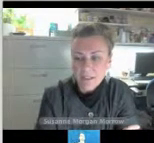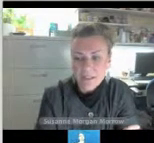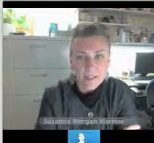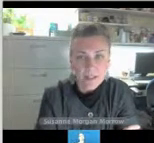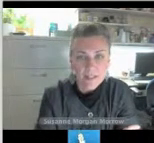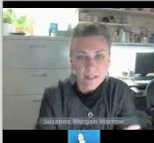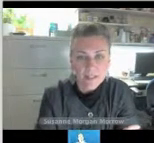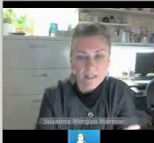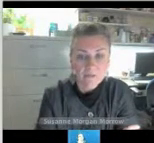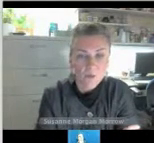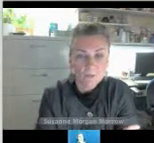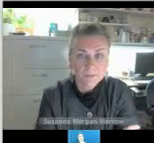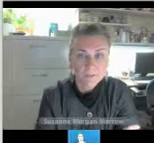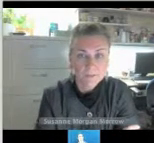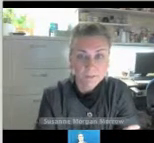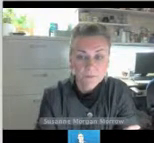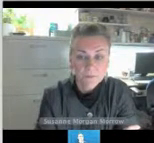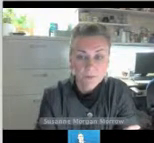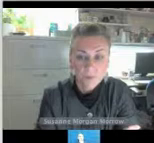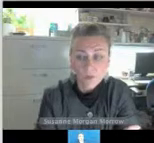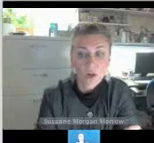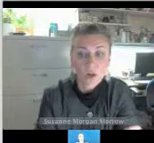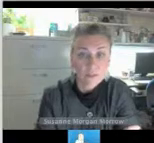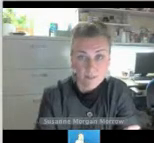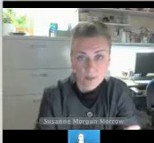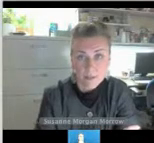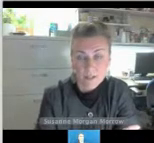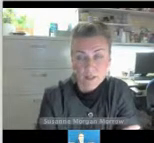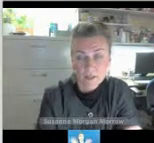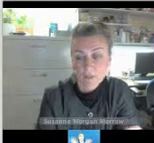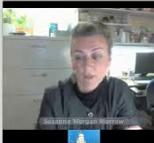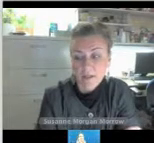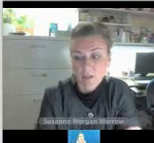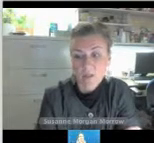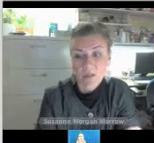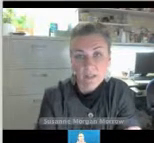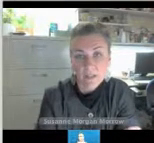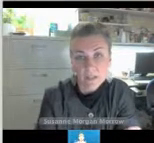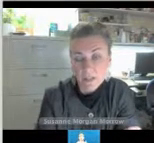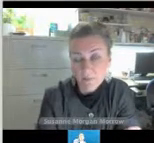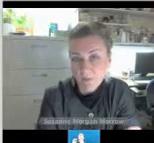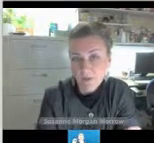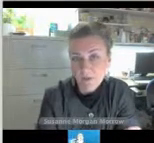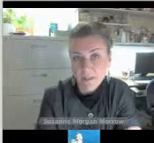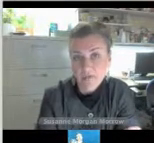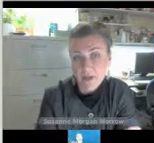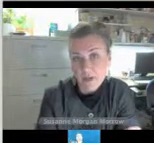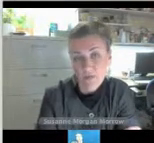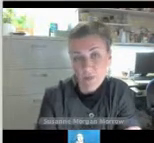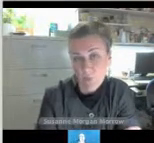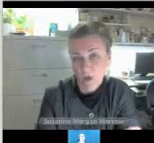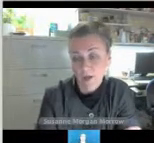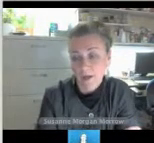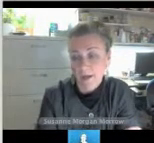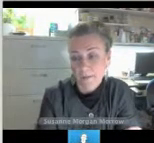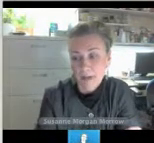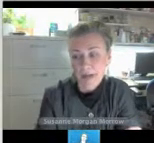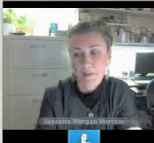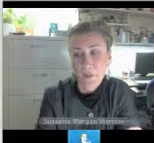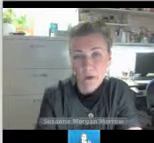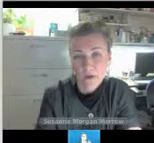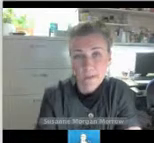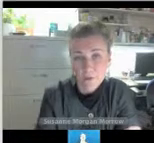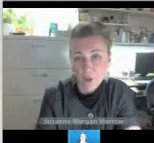field, because I think this content is important regardless of your position, because it will definitely influence and advise your